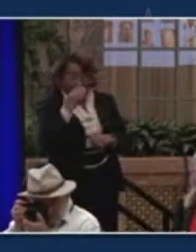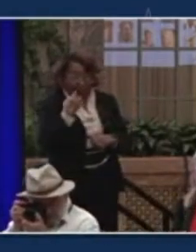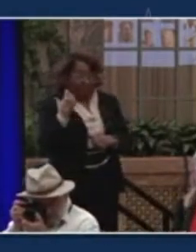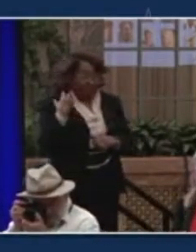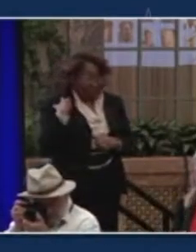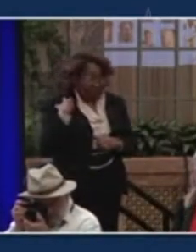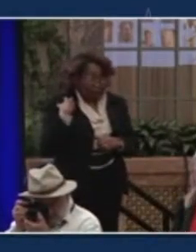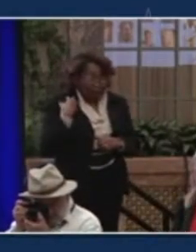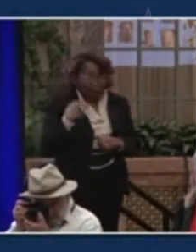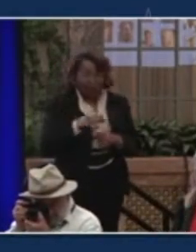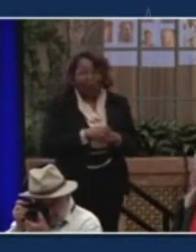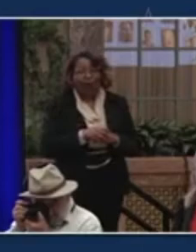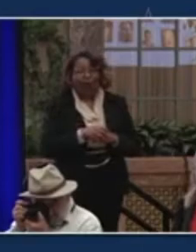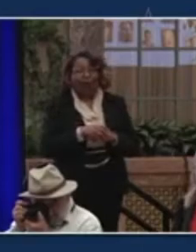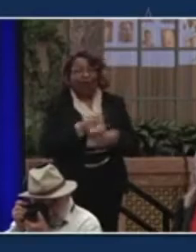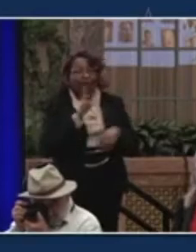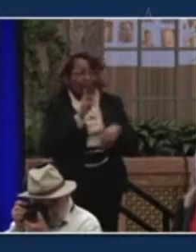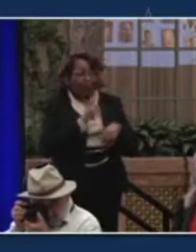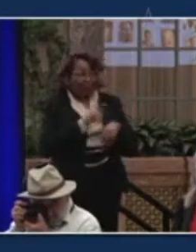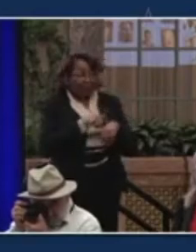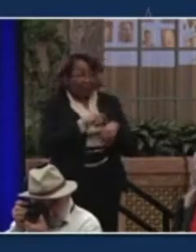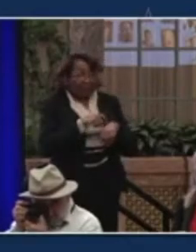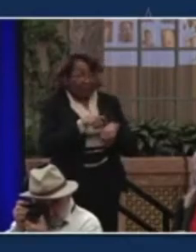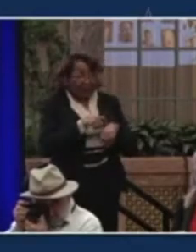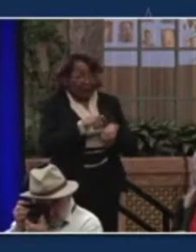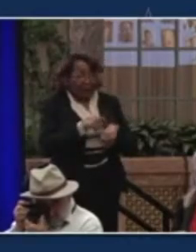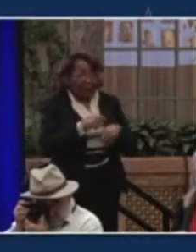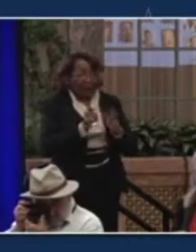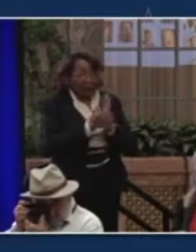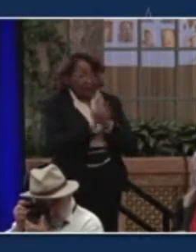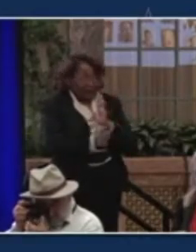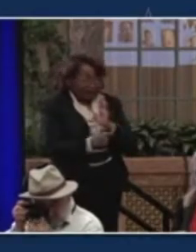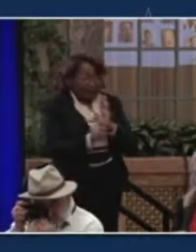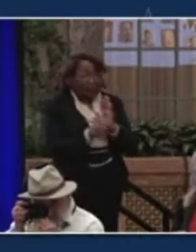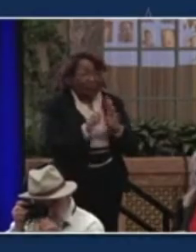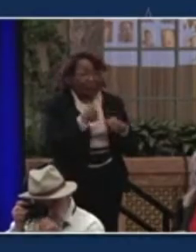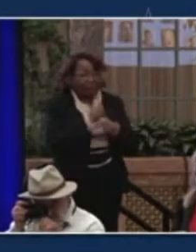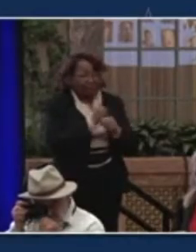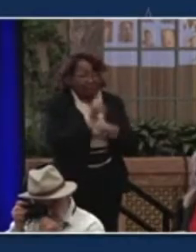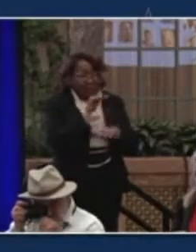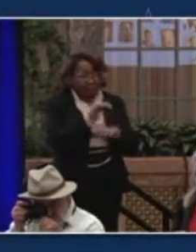of time, talent, and treasure made this evening possible.